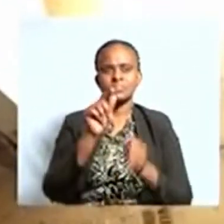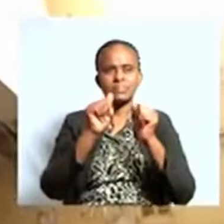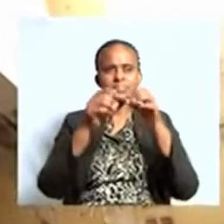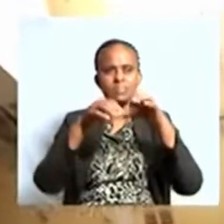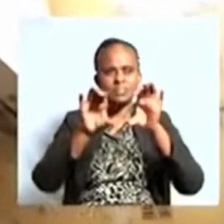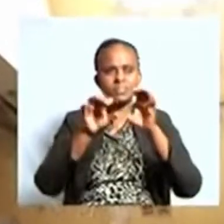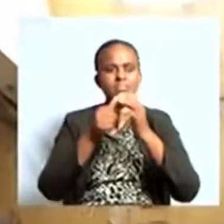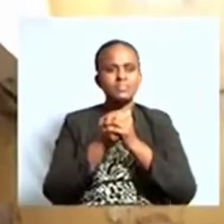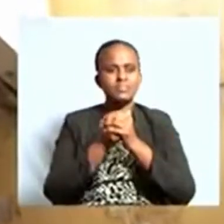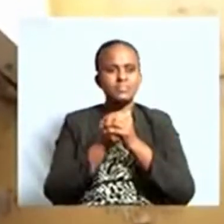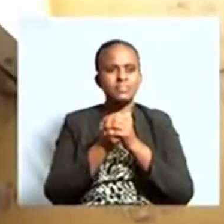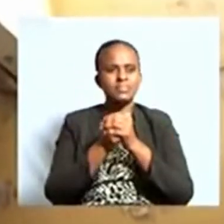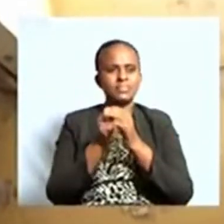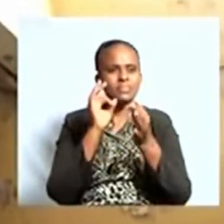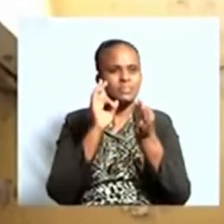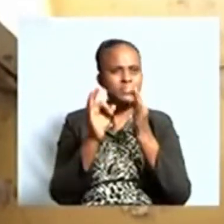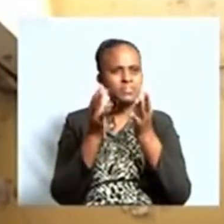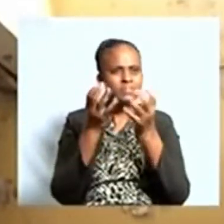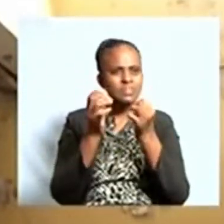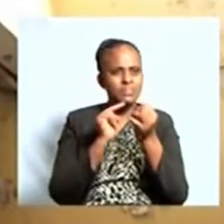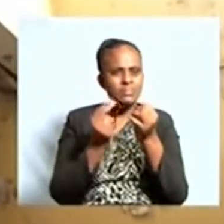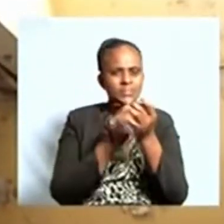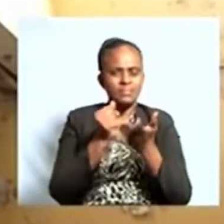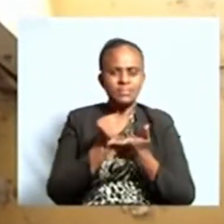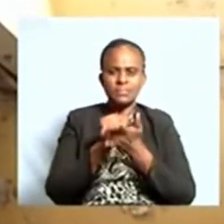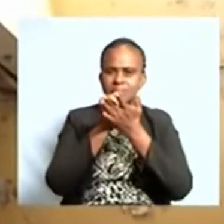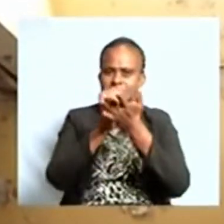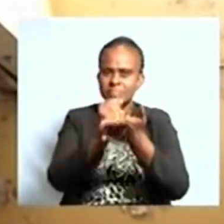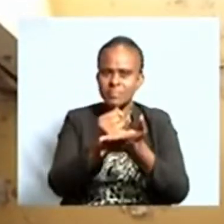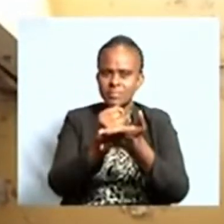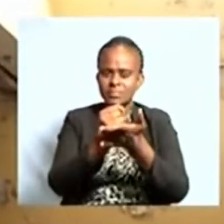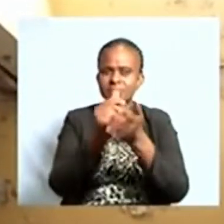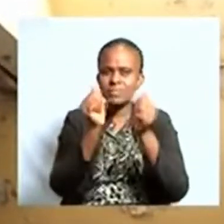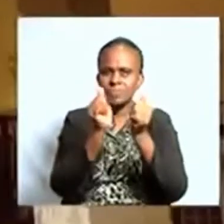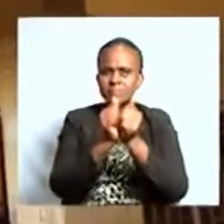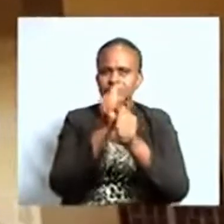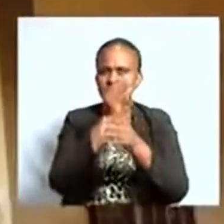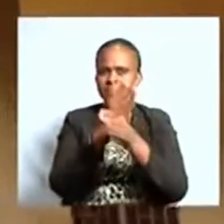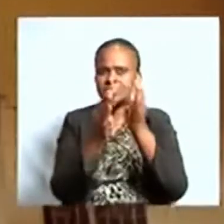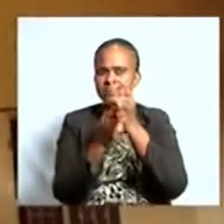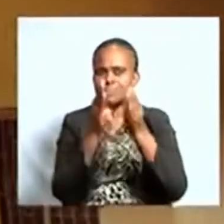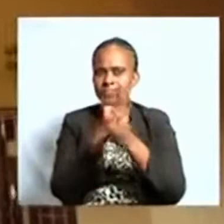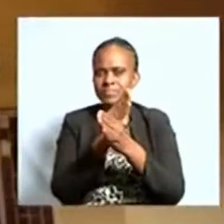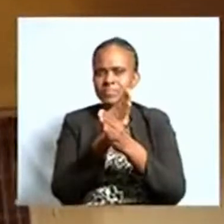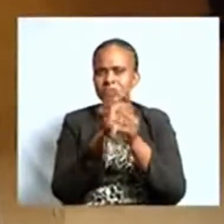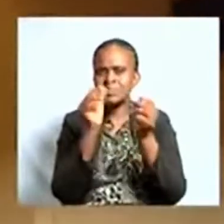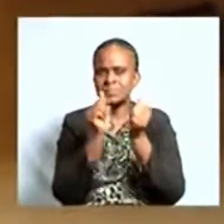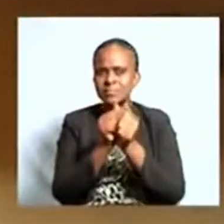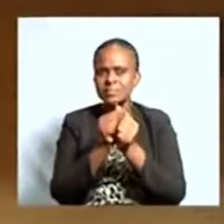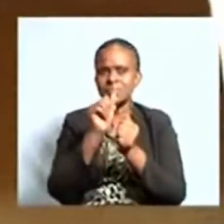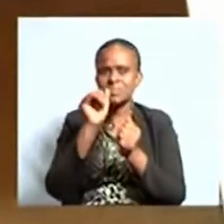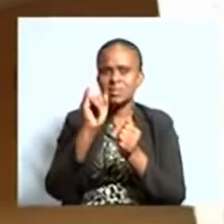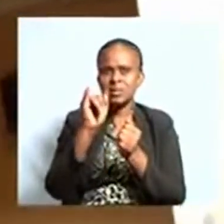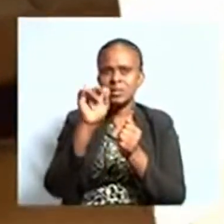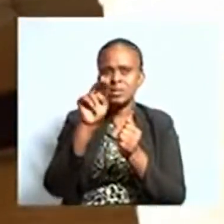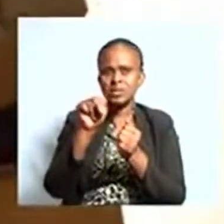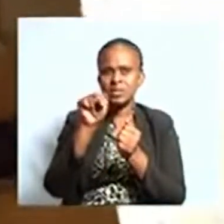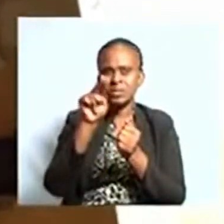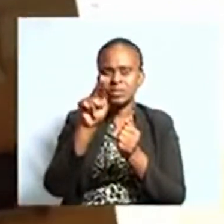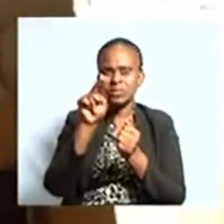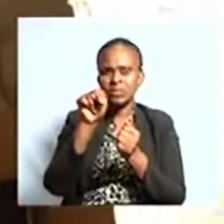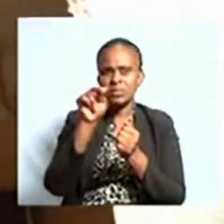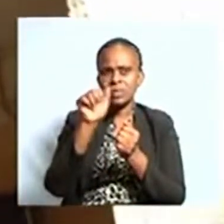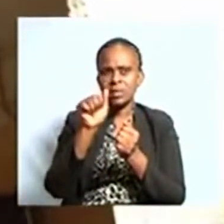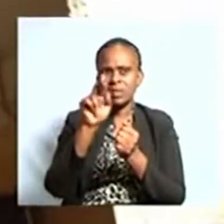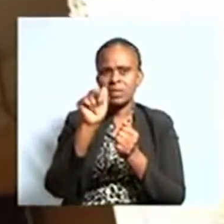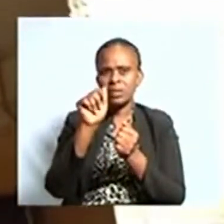if they want us to help us with the construction of the incinerator, we should be able to help. I must mention